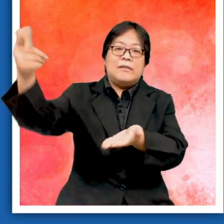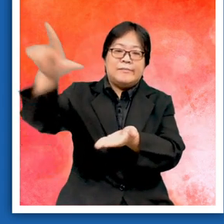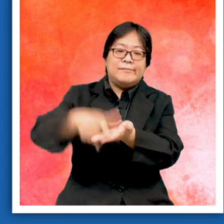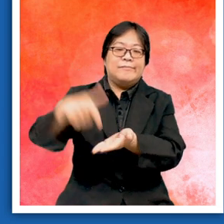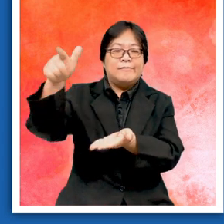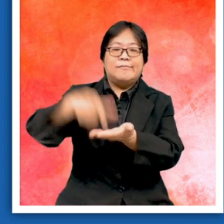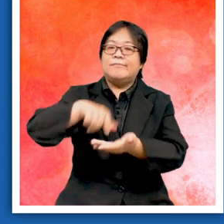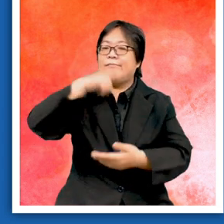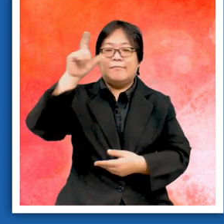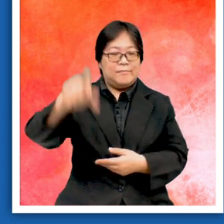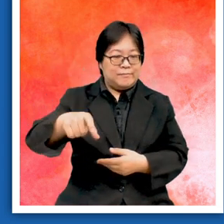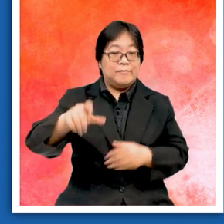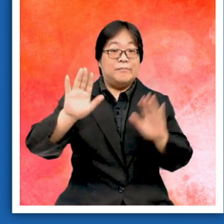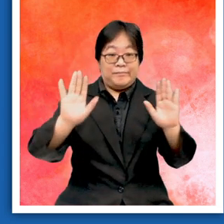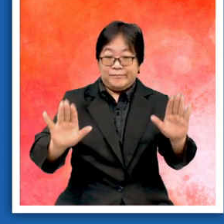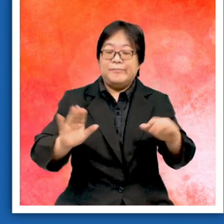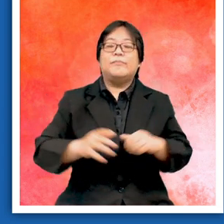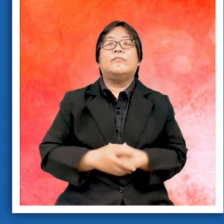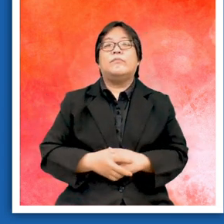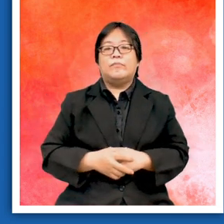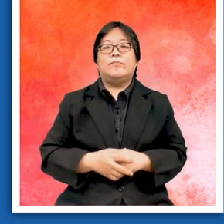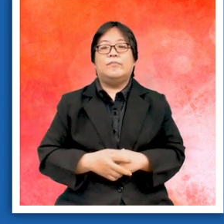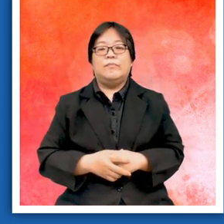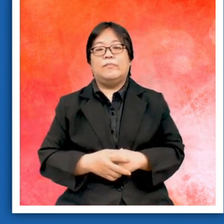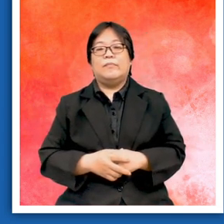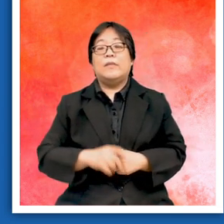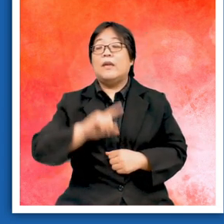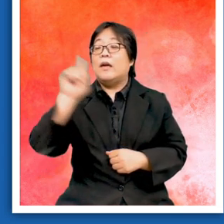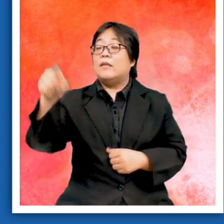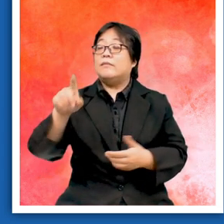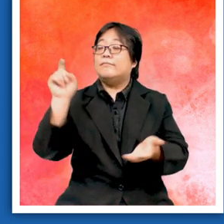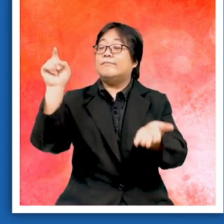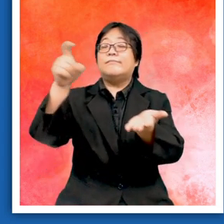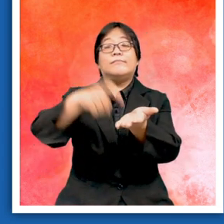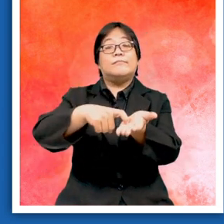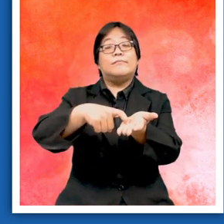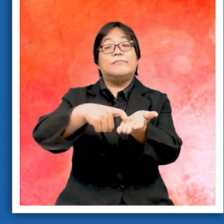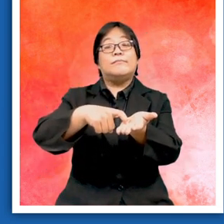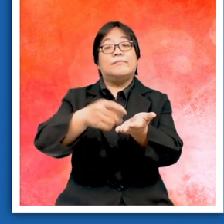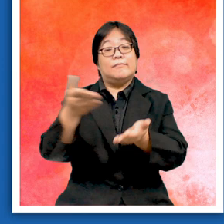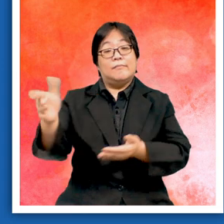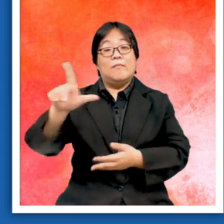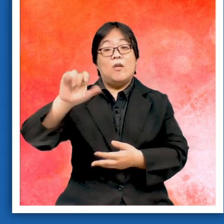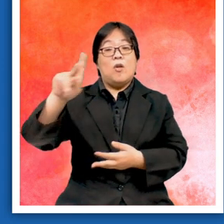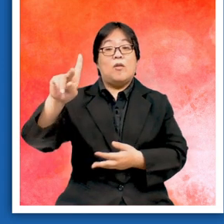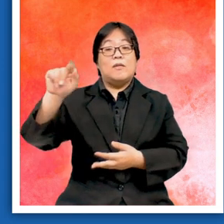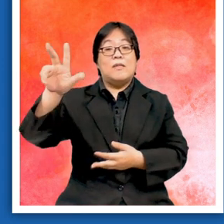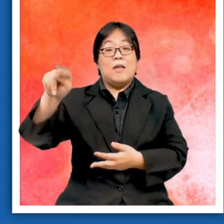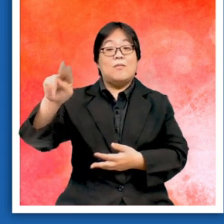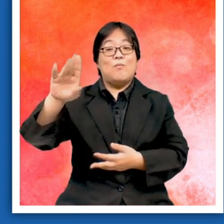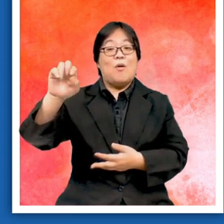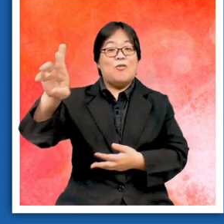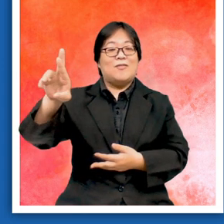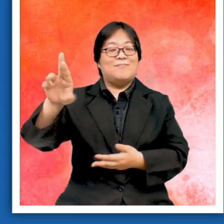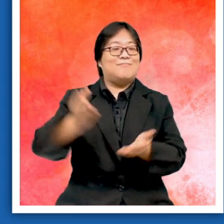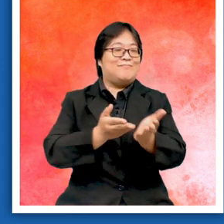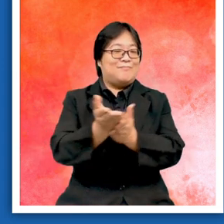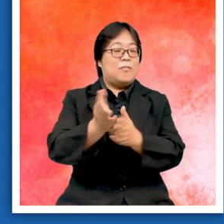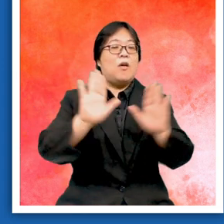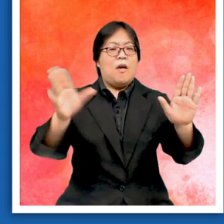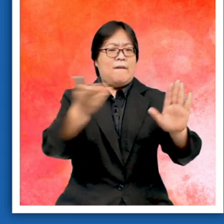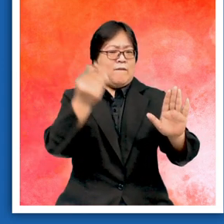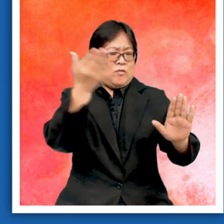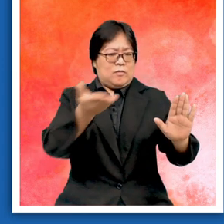again. All right, so you just simply click launch the lockdown browser and proceed. A few things that